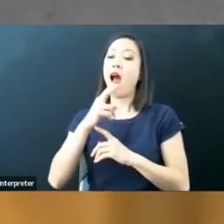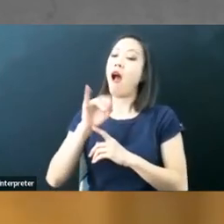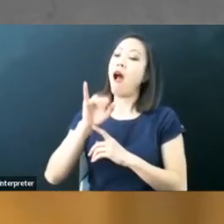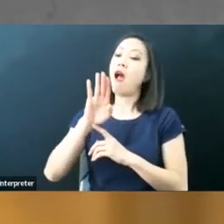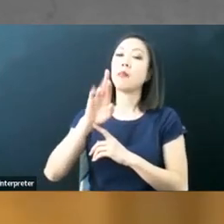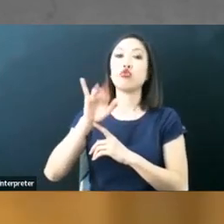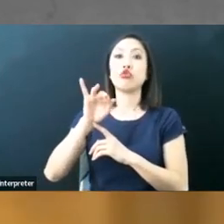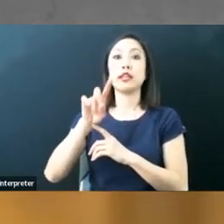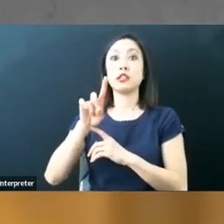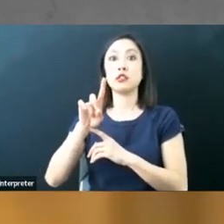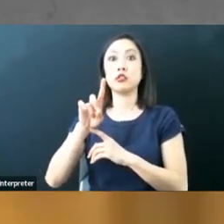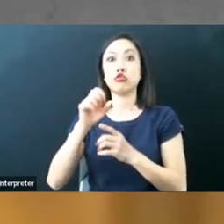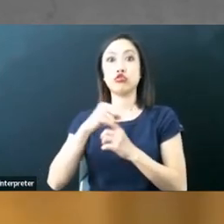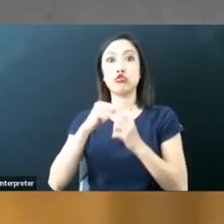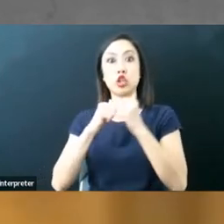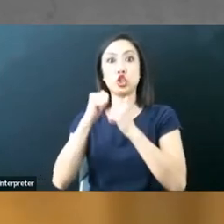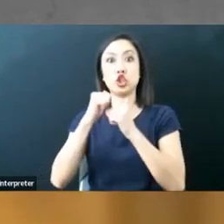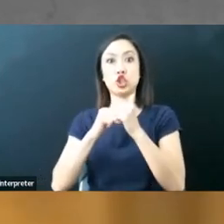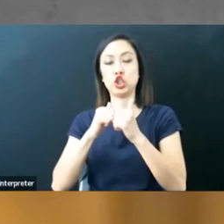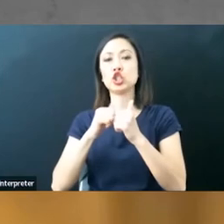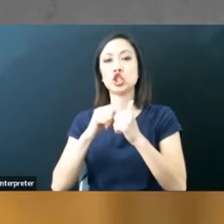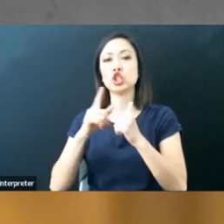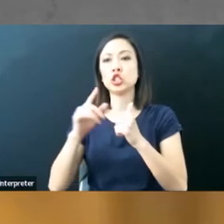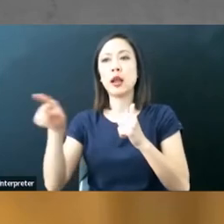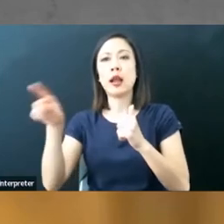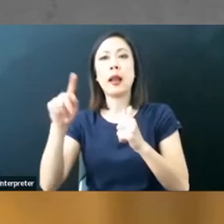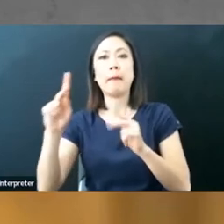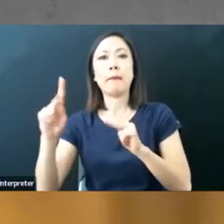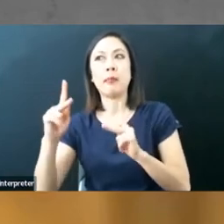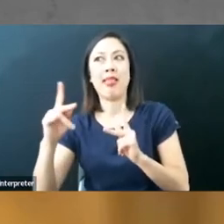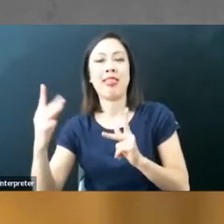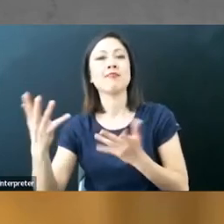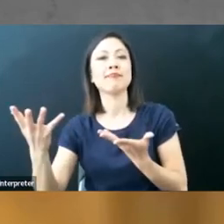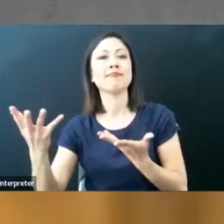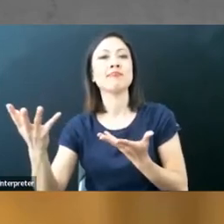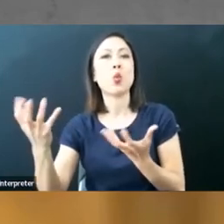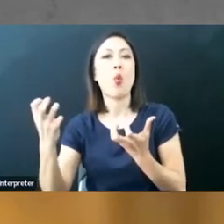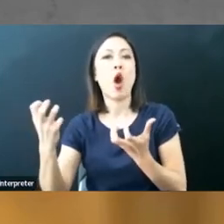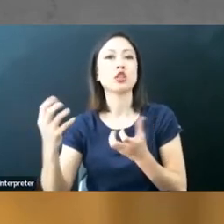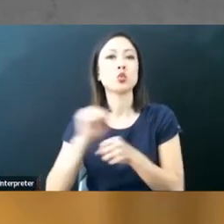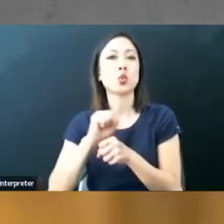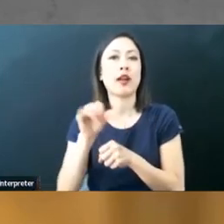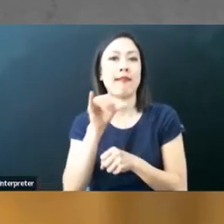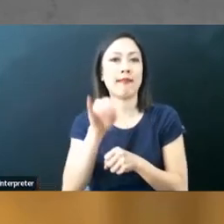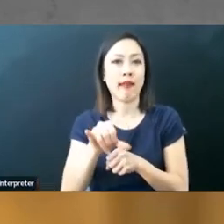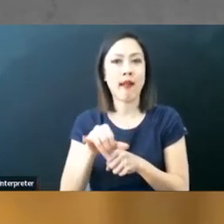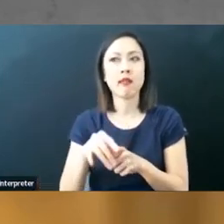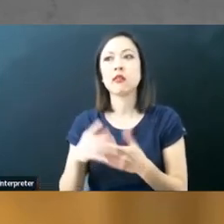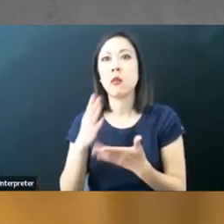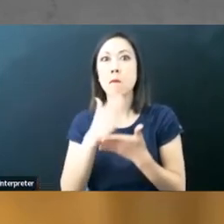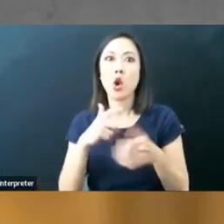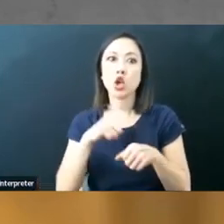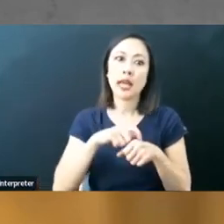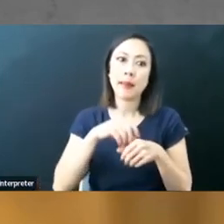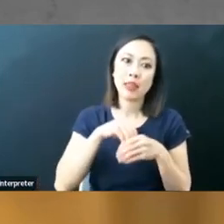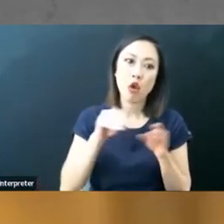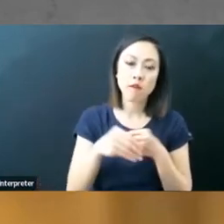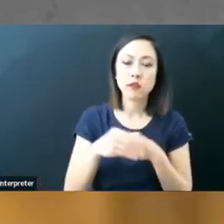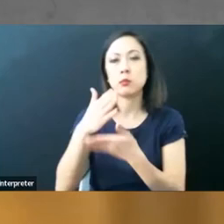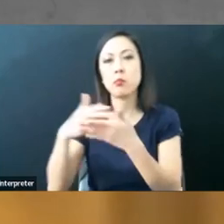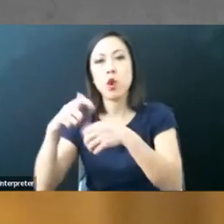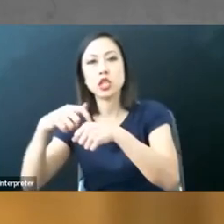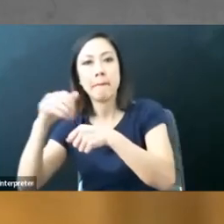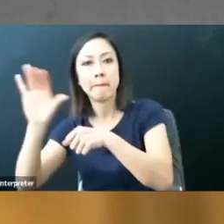do want to have that flexibility that comes with working at least part of the time from home. You get better talent when you're opening up the